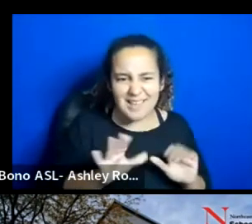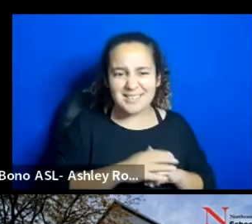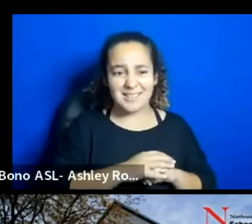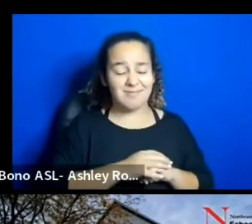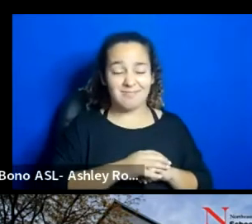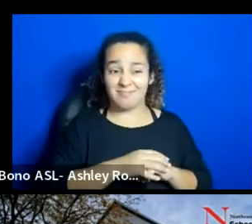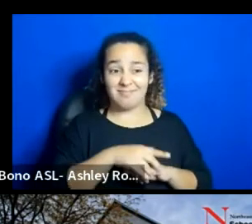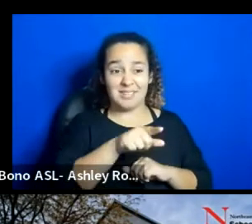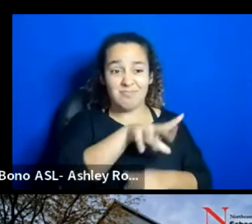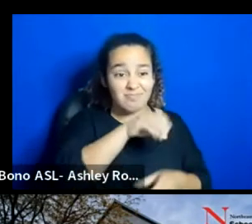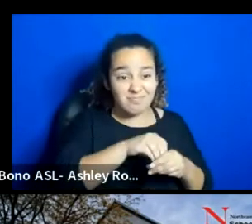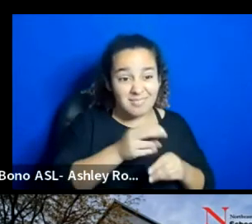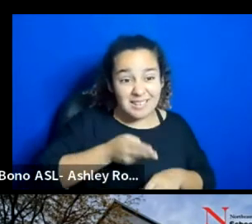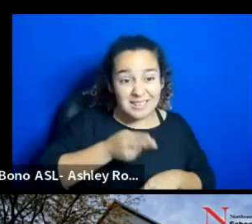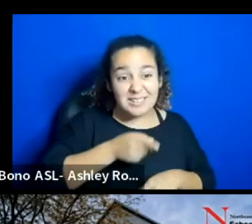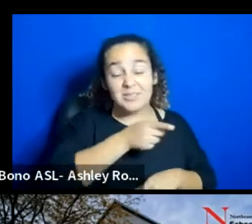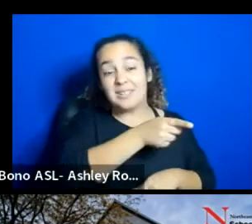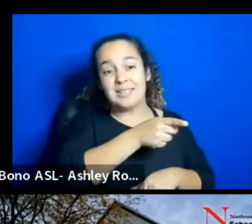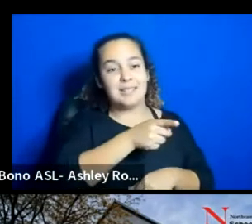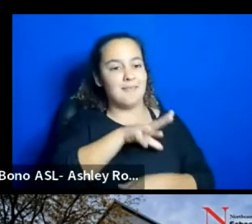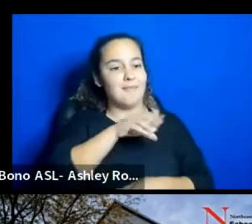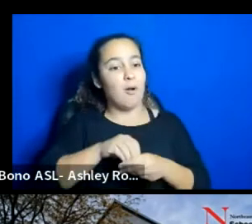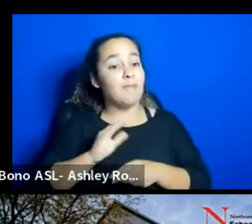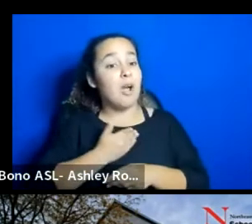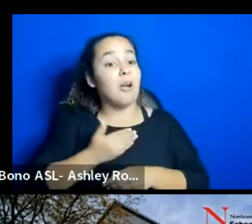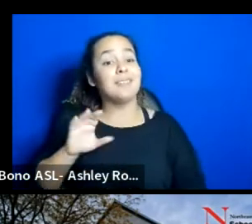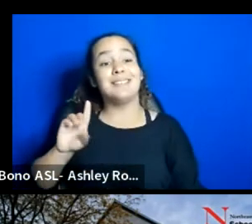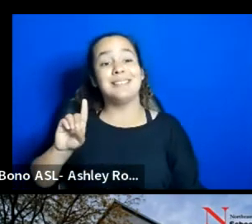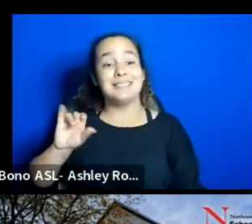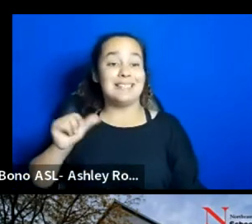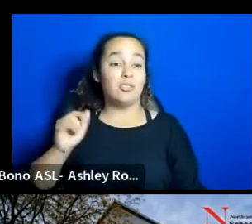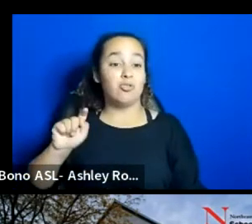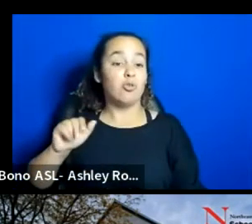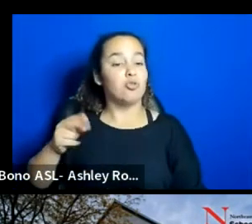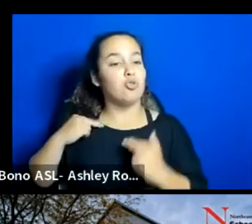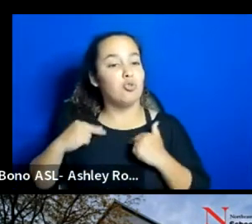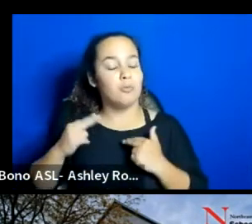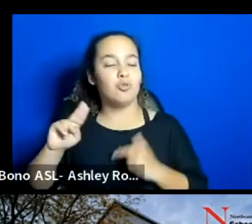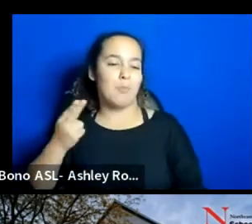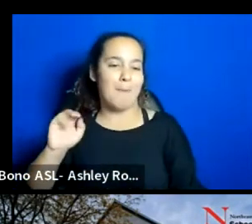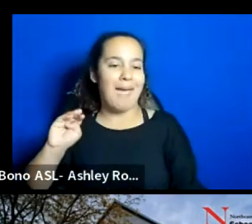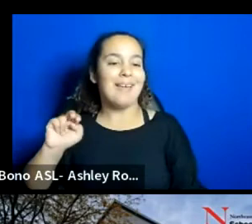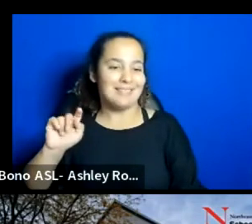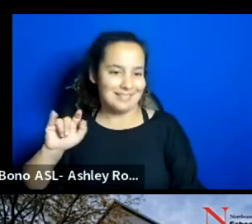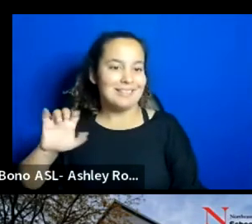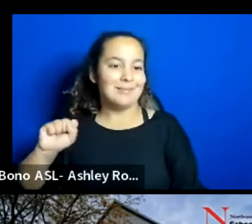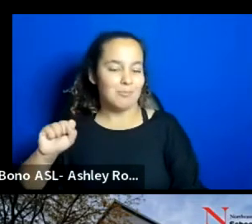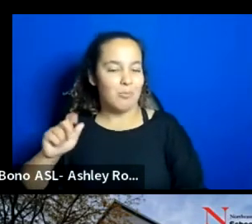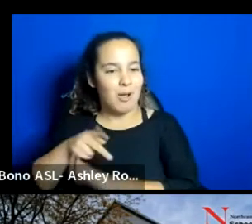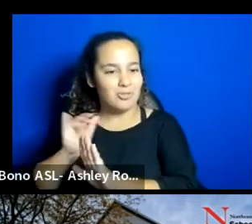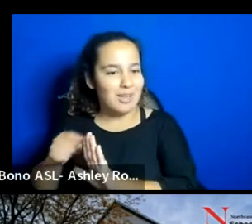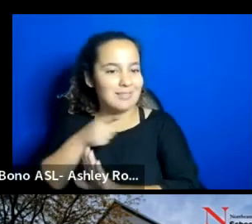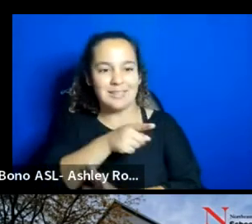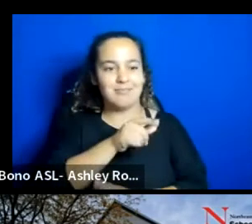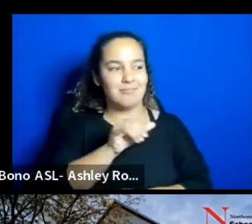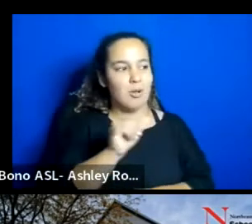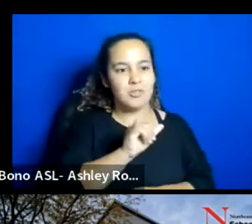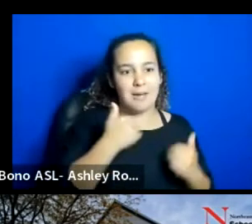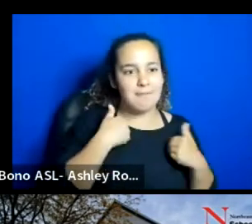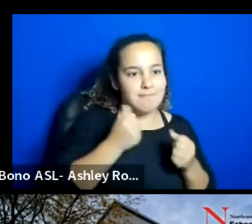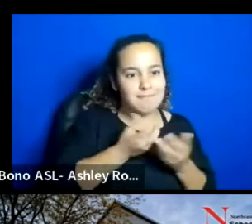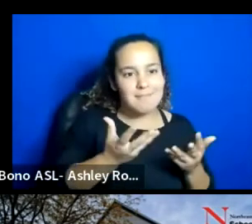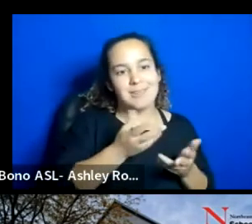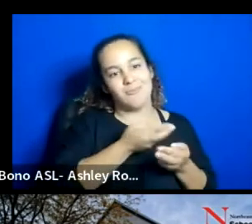history, he's involved in our digital humanities project here, where there's a lot of digitization of early legal resources. He's